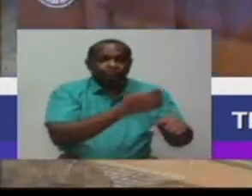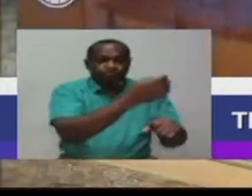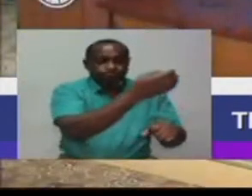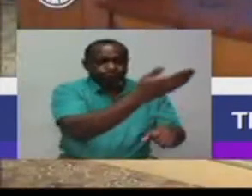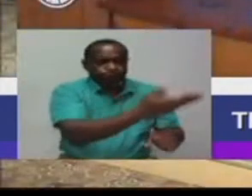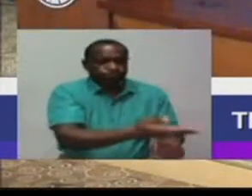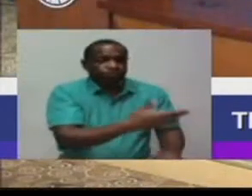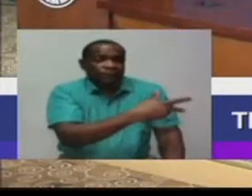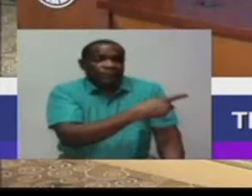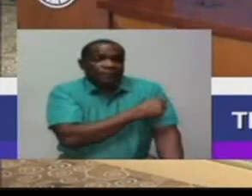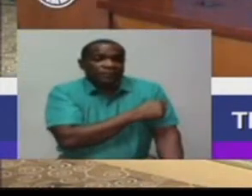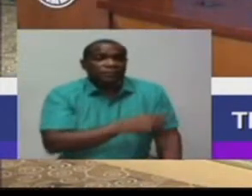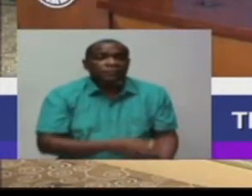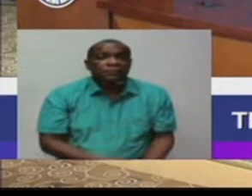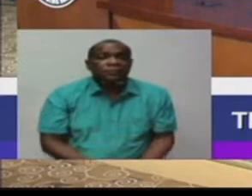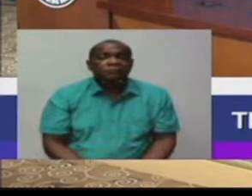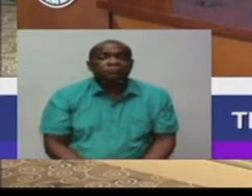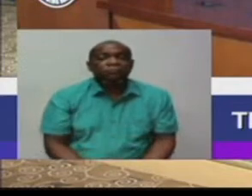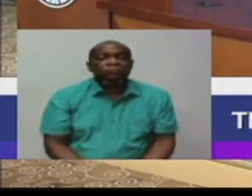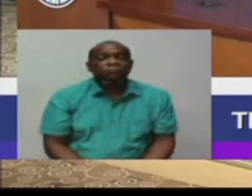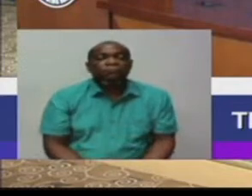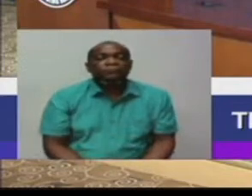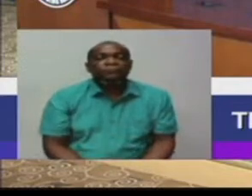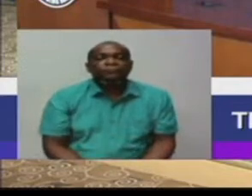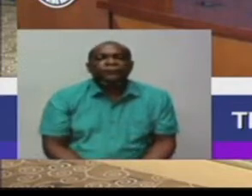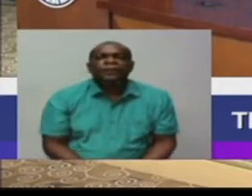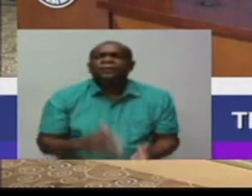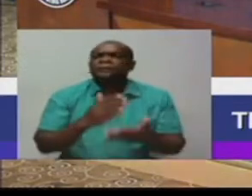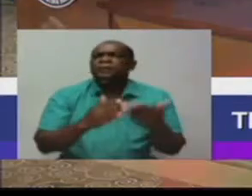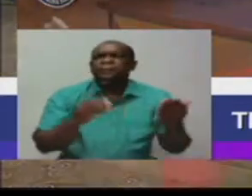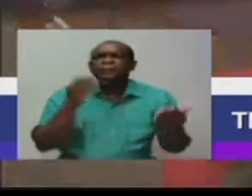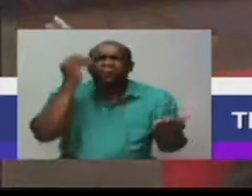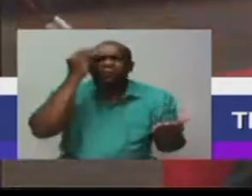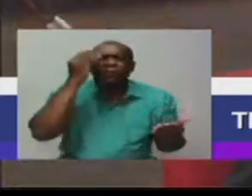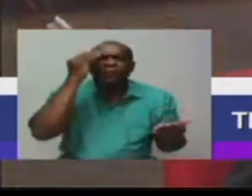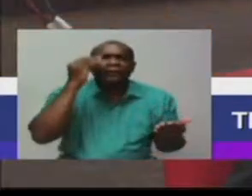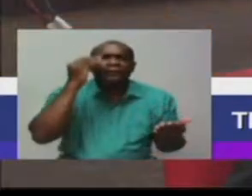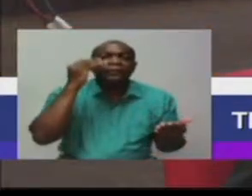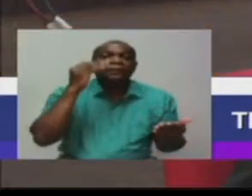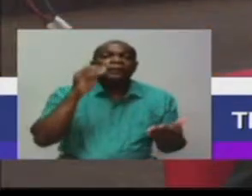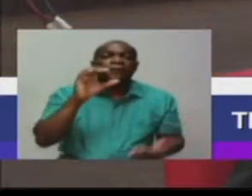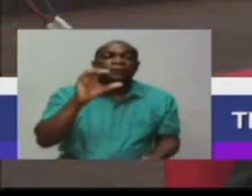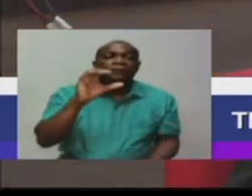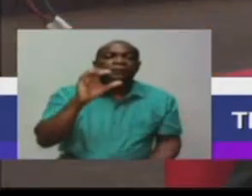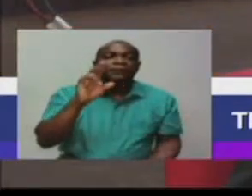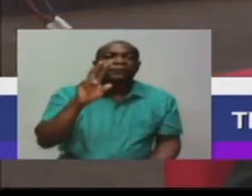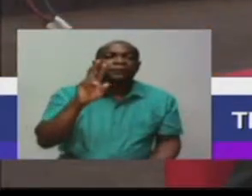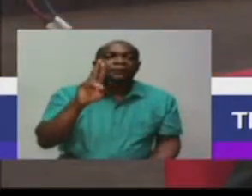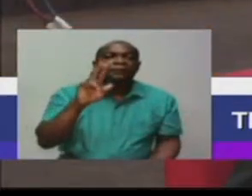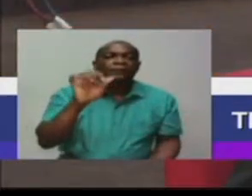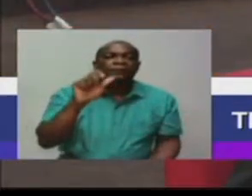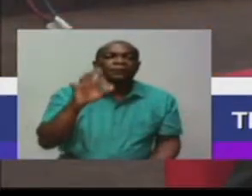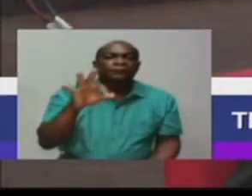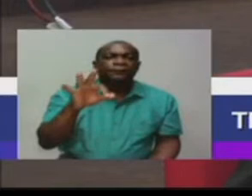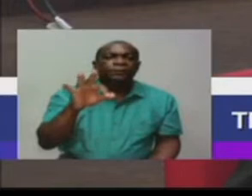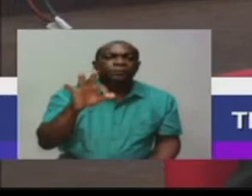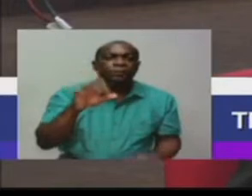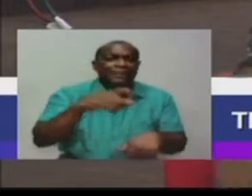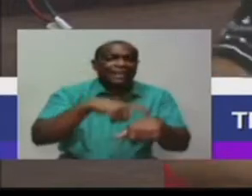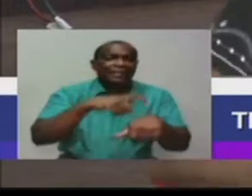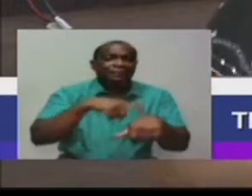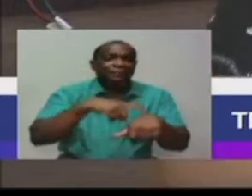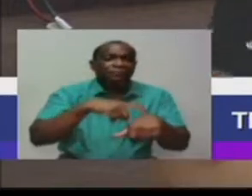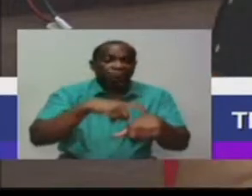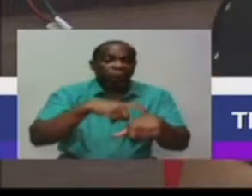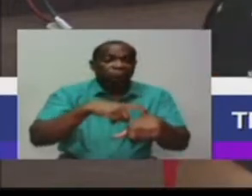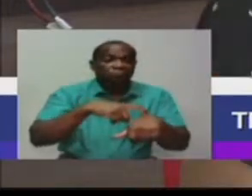People are also wondering about if there will be any changes with the curfew allowing businesses to operate and so forth at a later